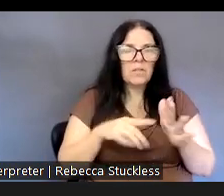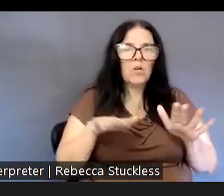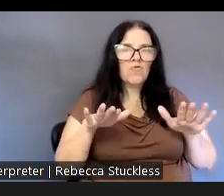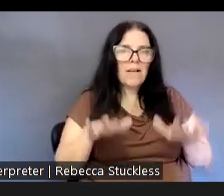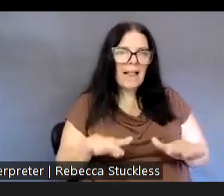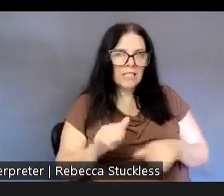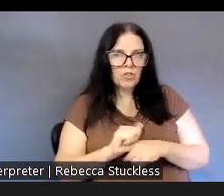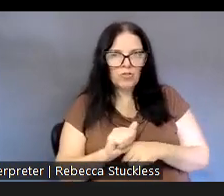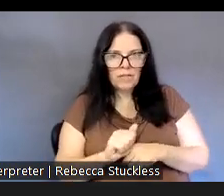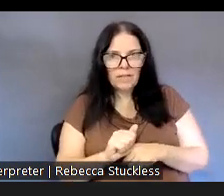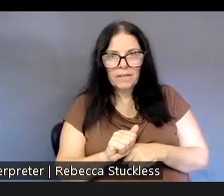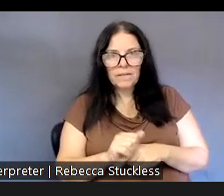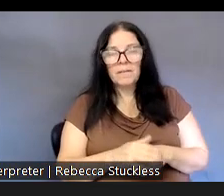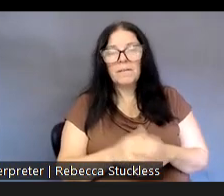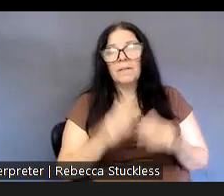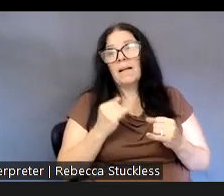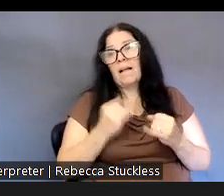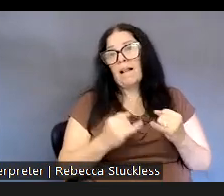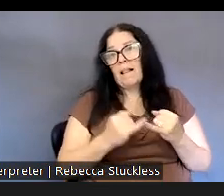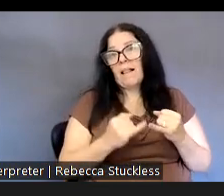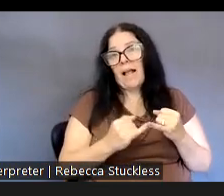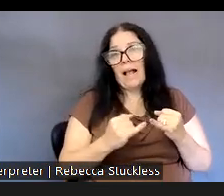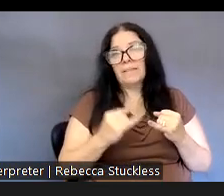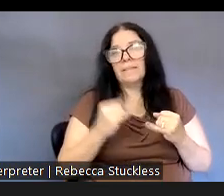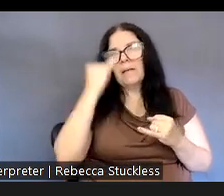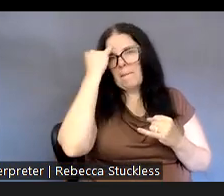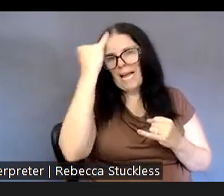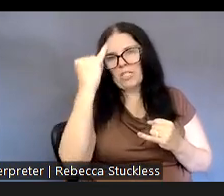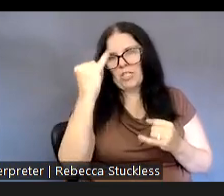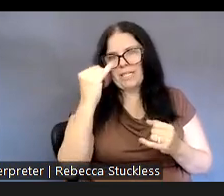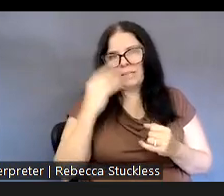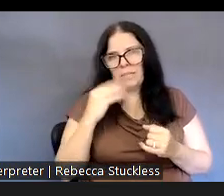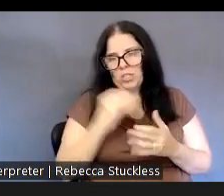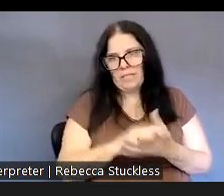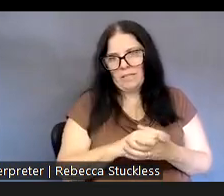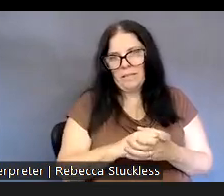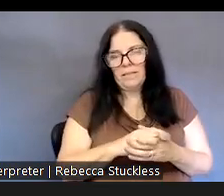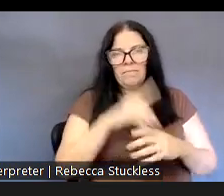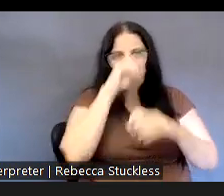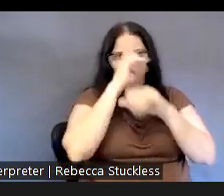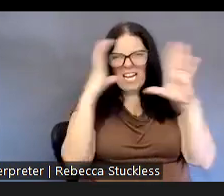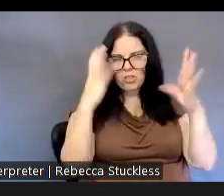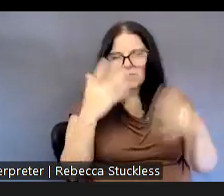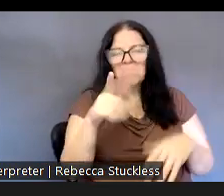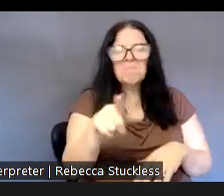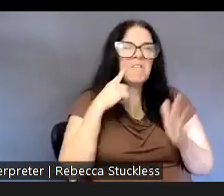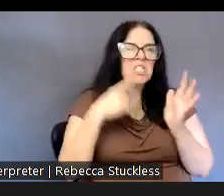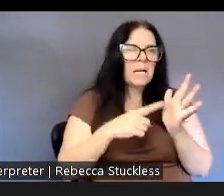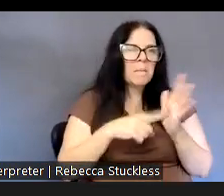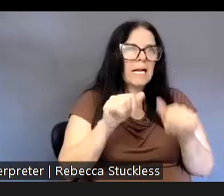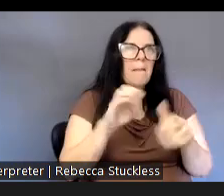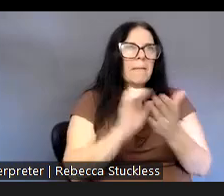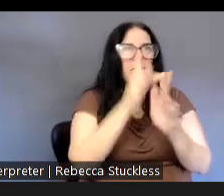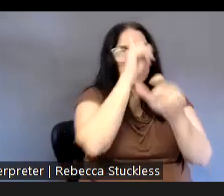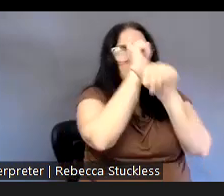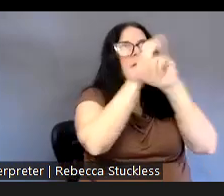training. And then finally, imaginal experiences. This would include things like the